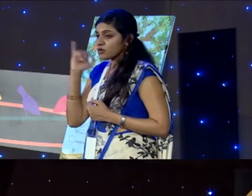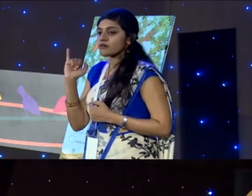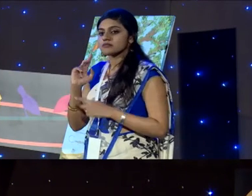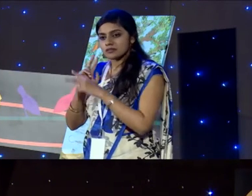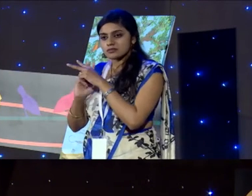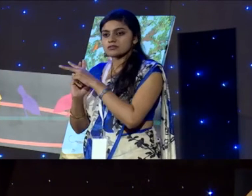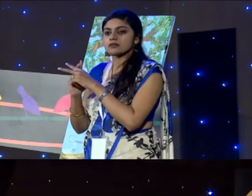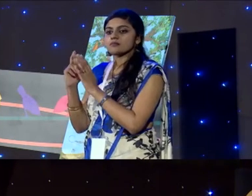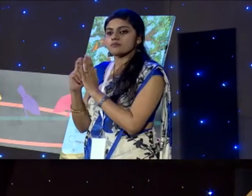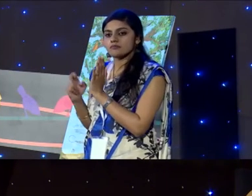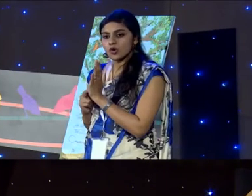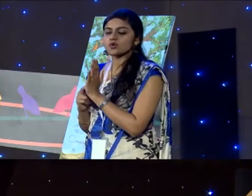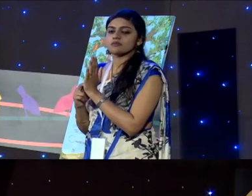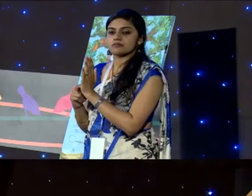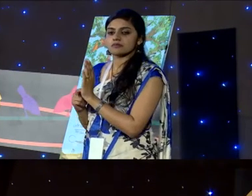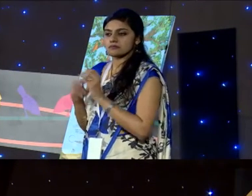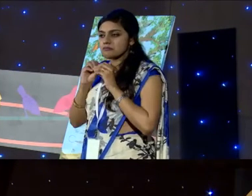sterilization of people with disabilities.